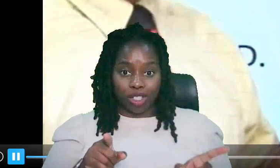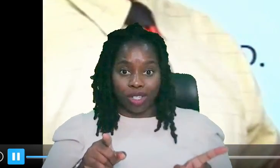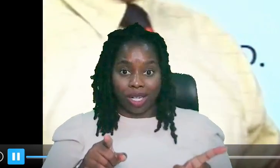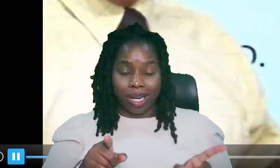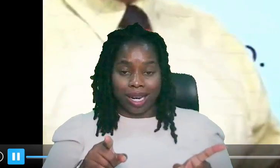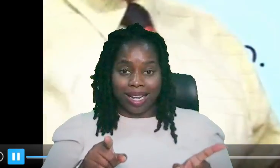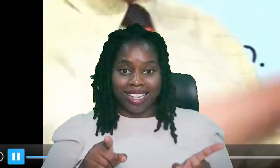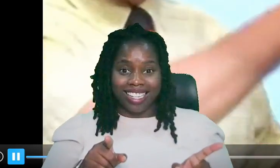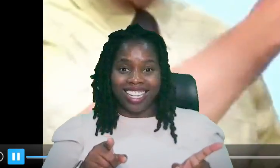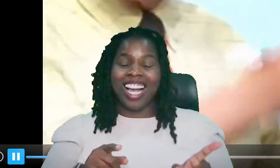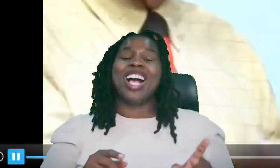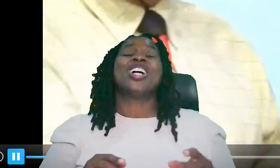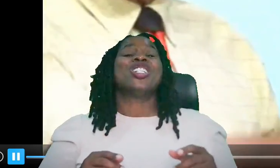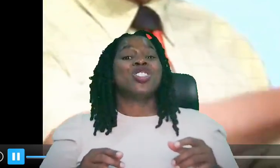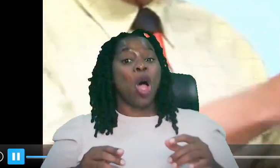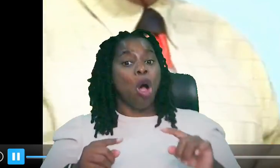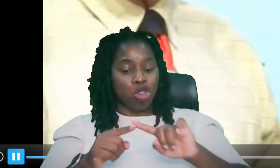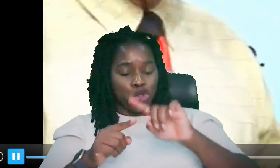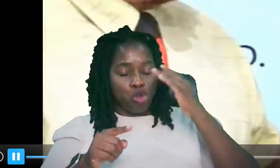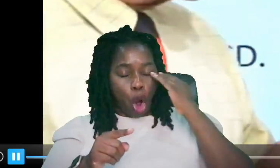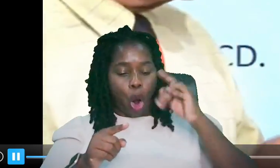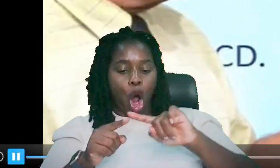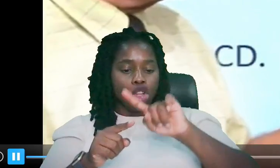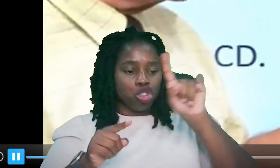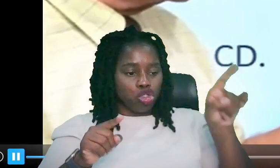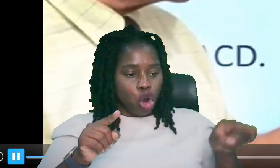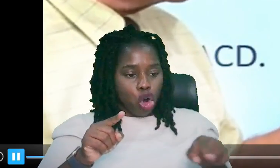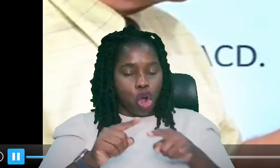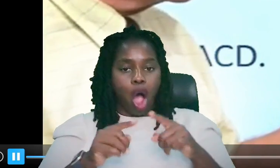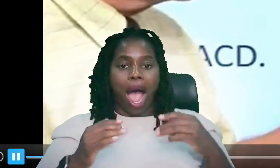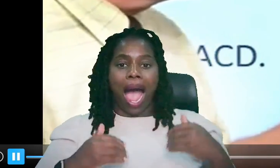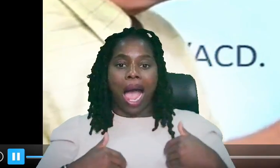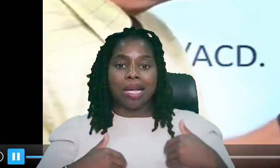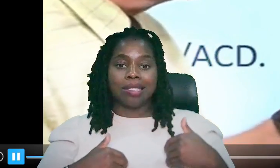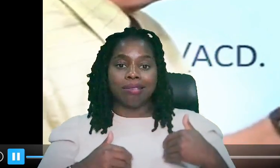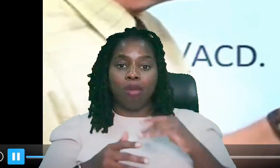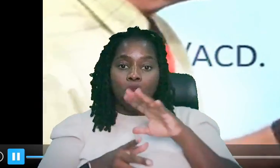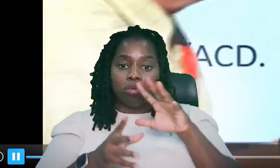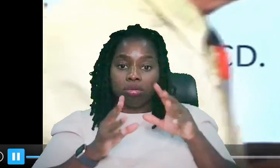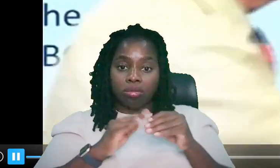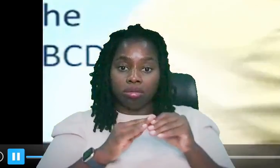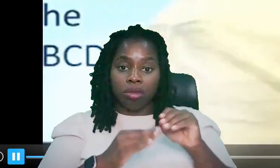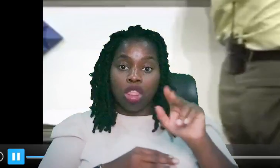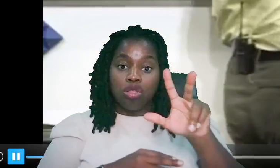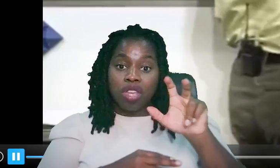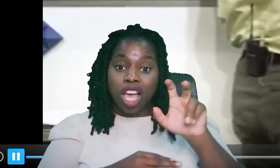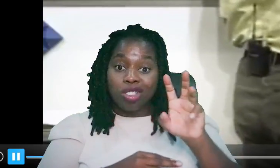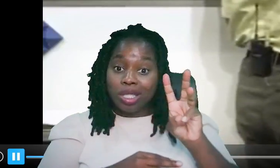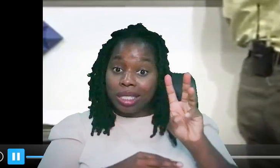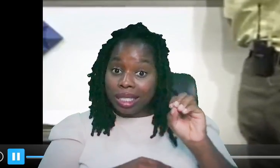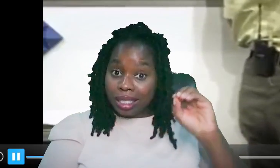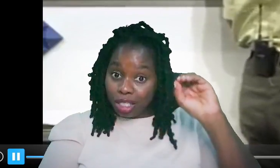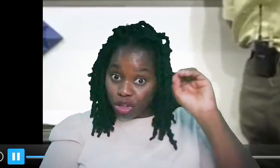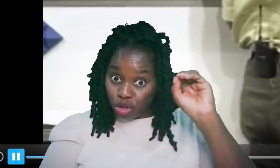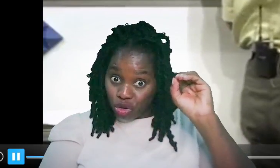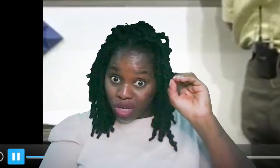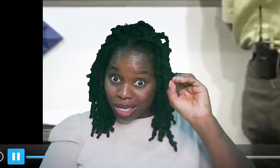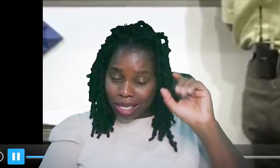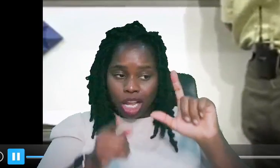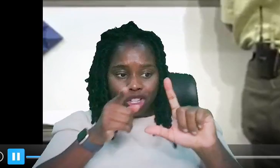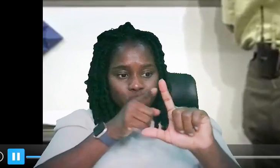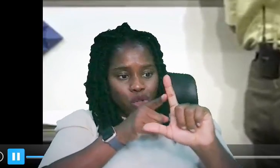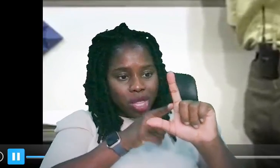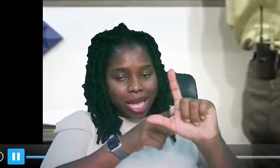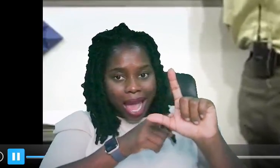180, a circle has a total of 360 degrees. So the angle here